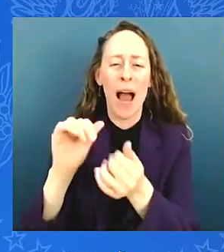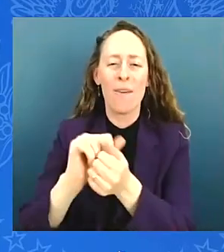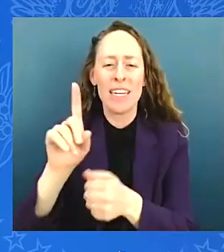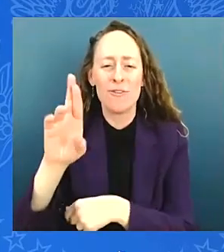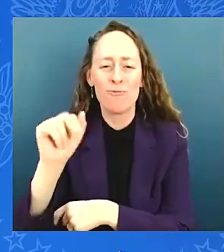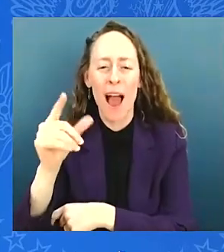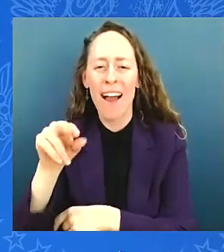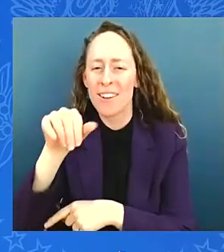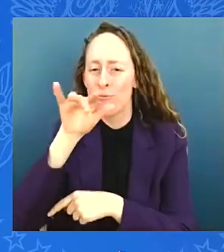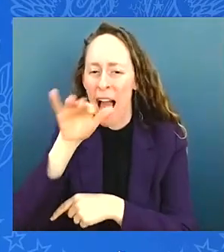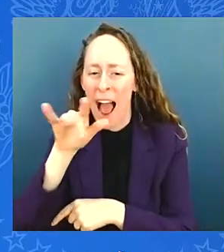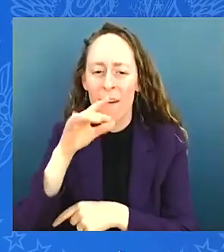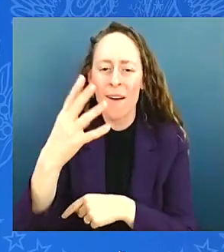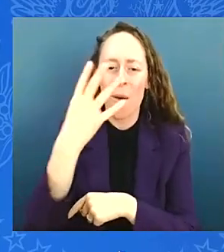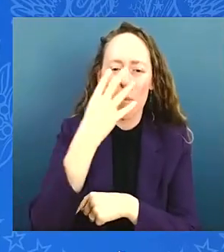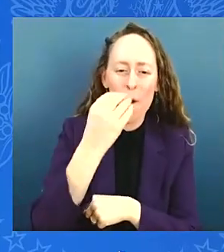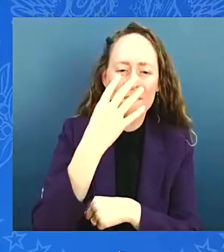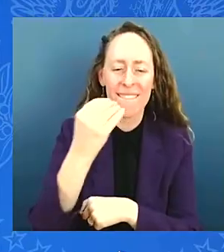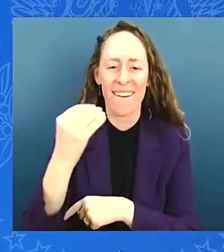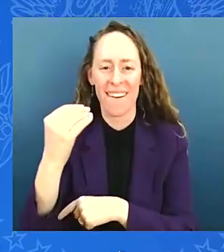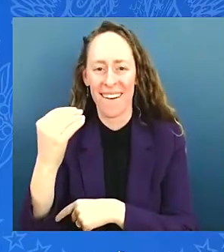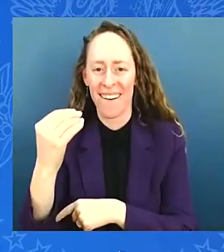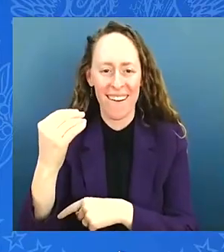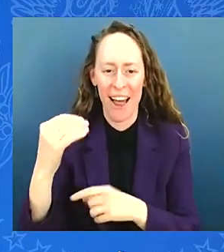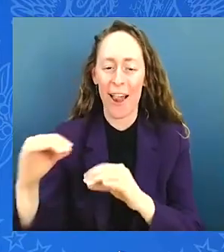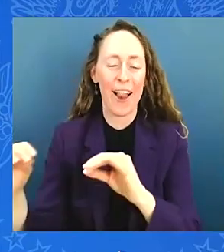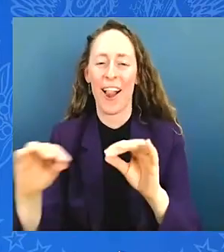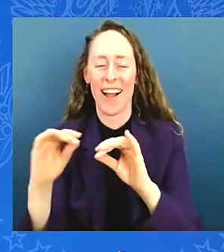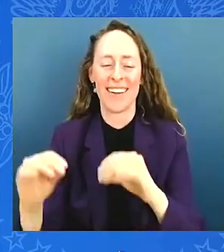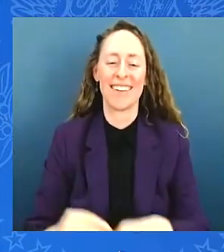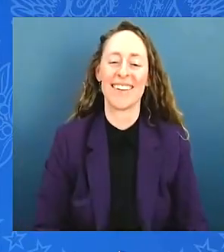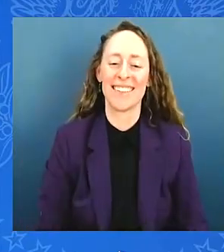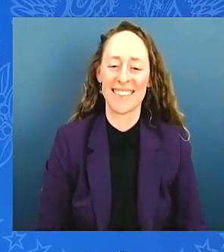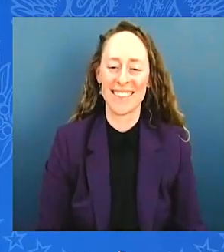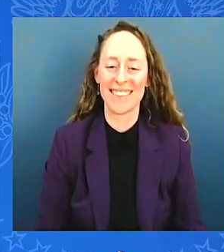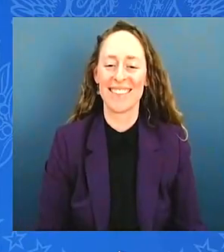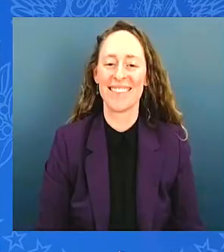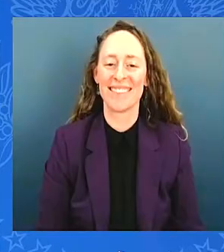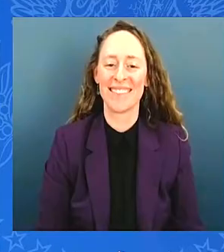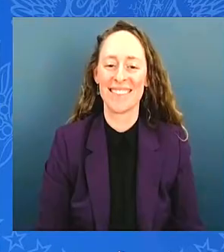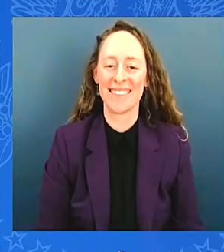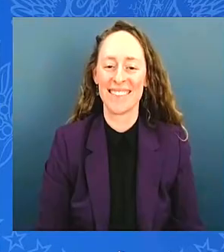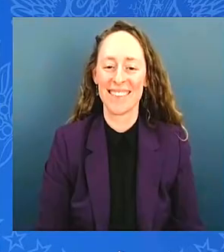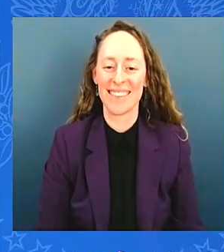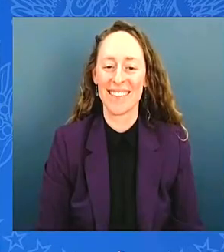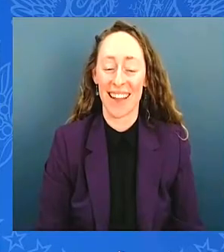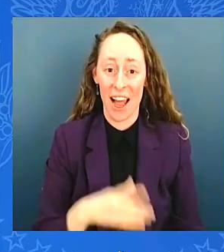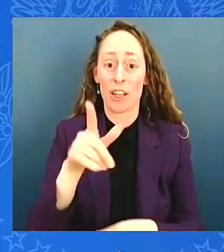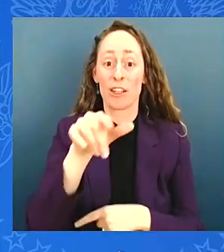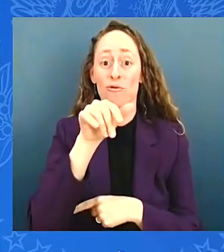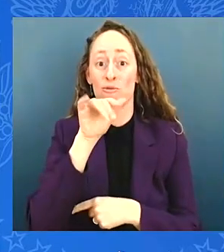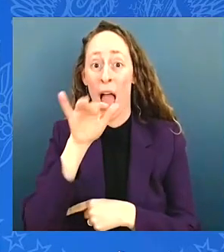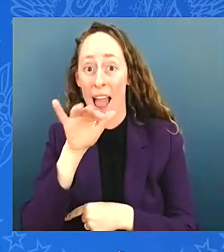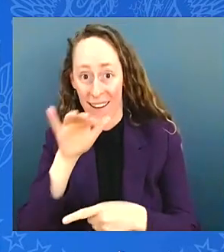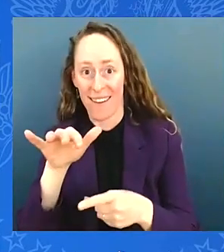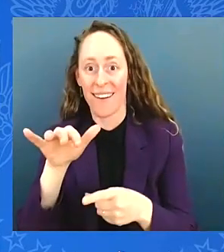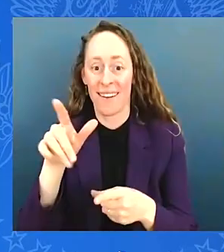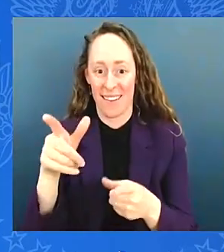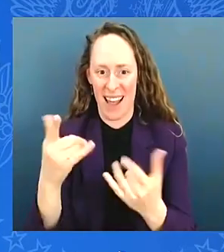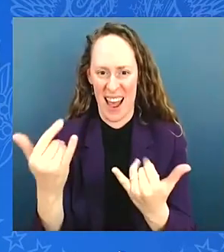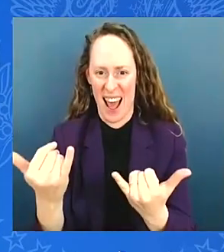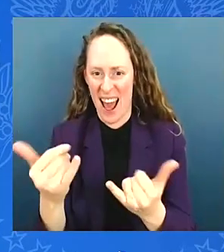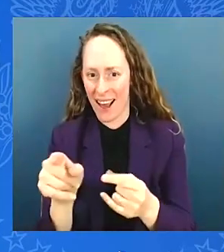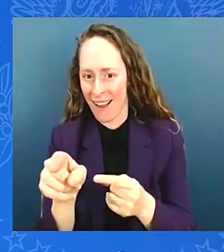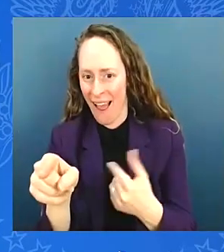actually. I don't just make the dragons do the games. I actually got the dragons on right now as a reward for